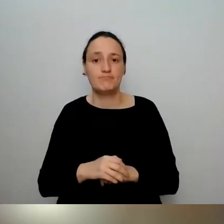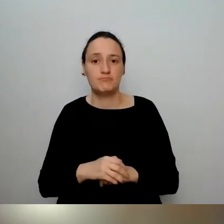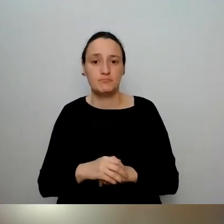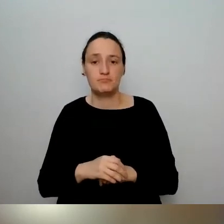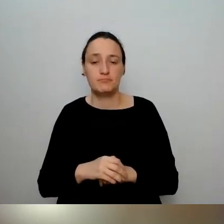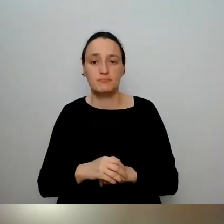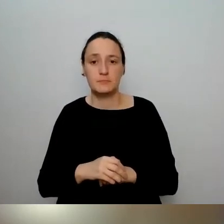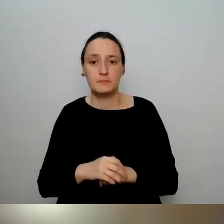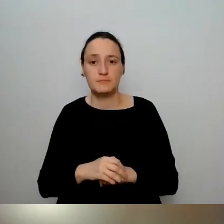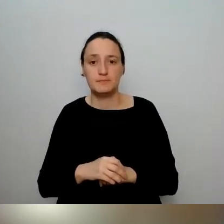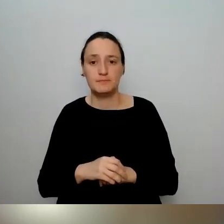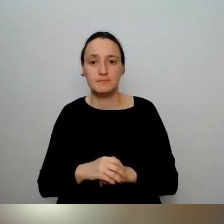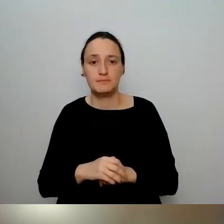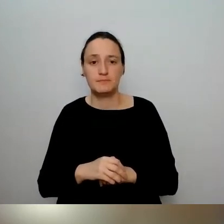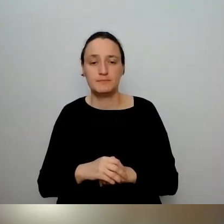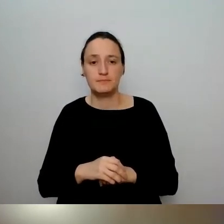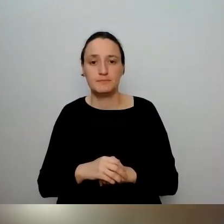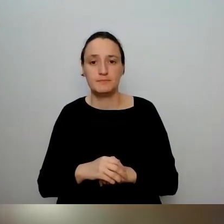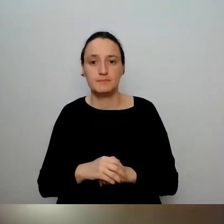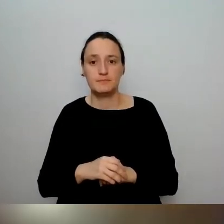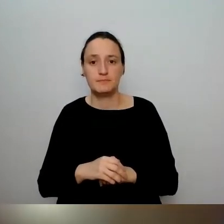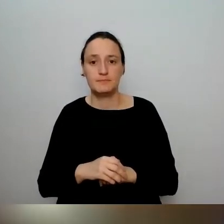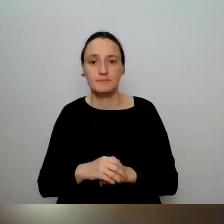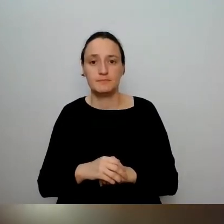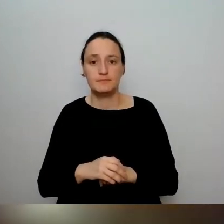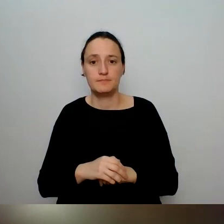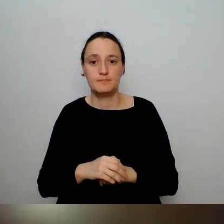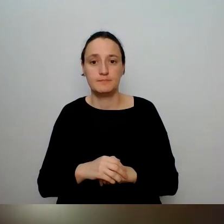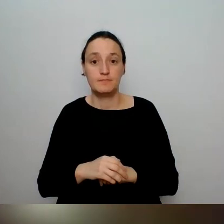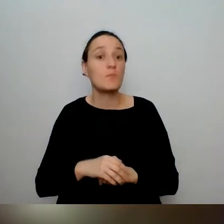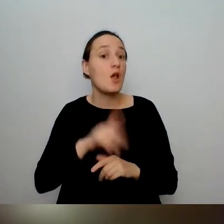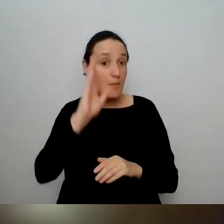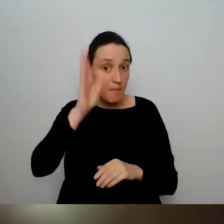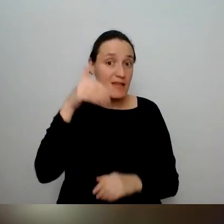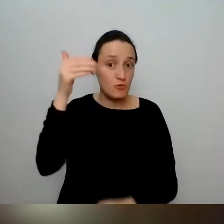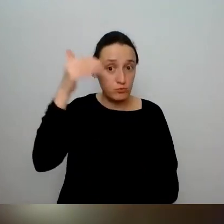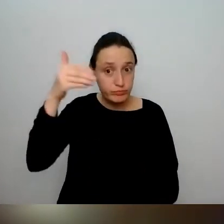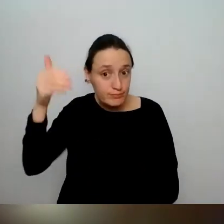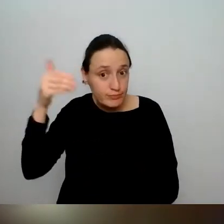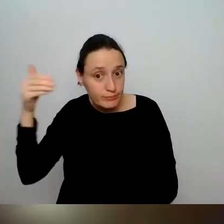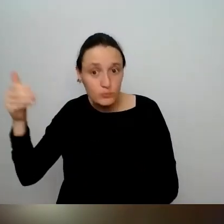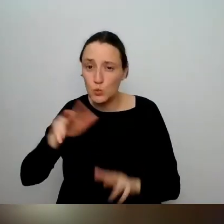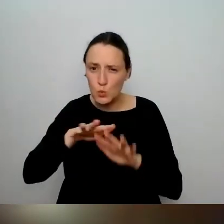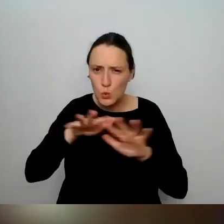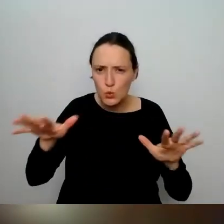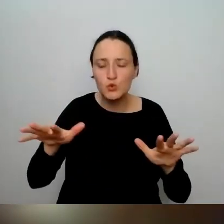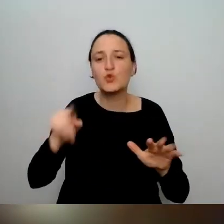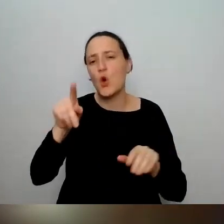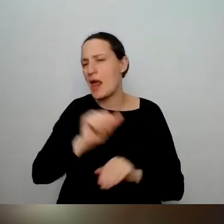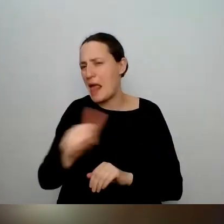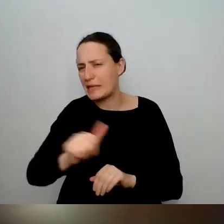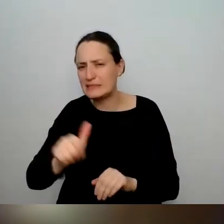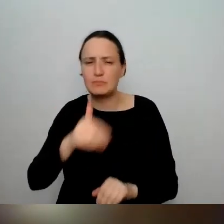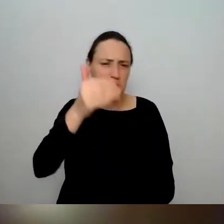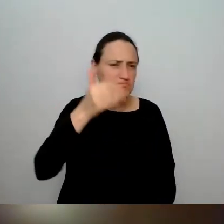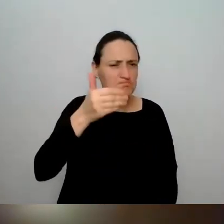speaking participants. There will also be many lectures conducted by